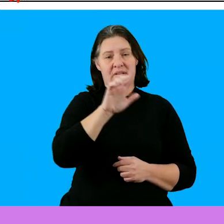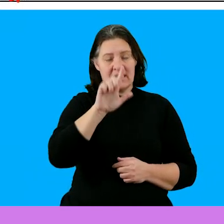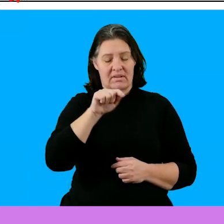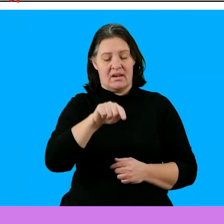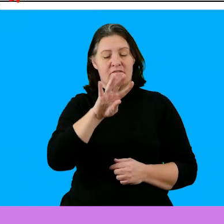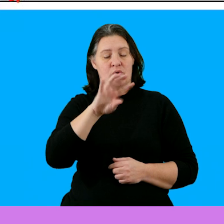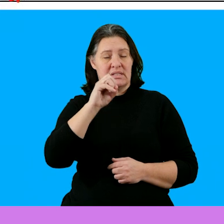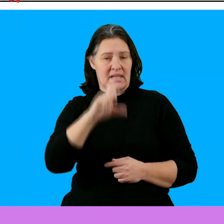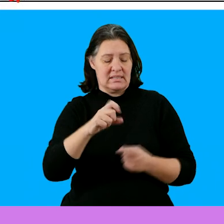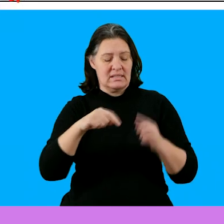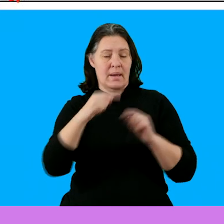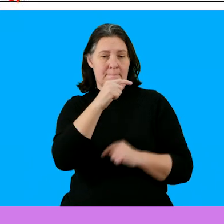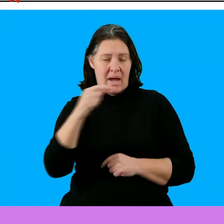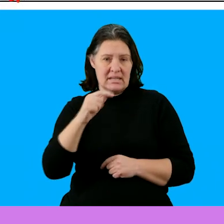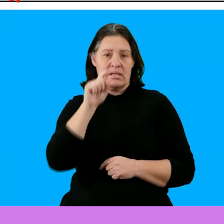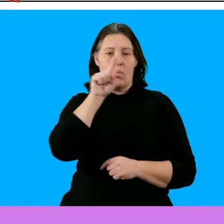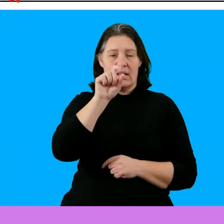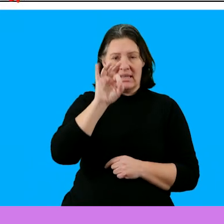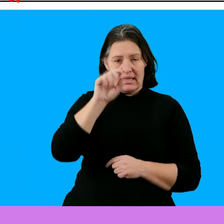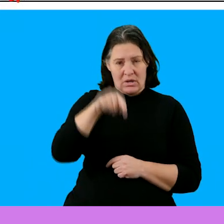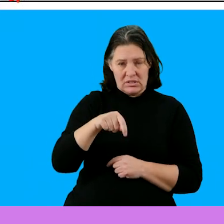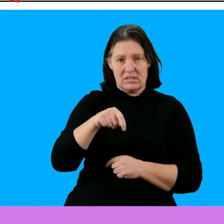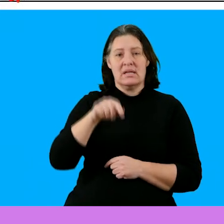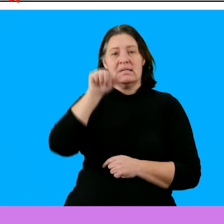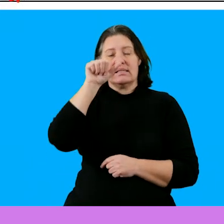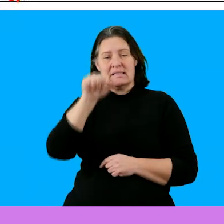39,557 Rand and 40 cents minus